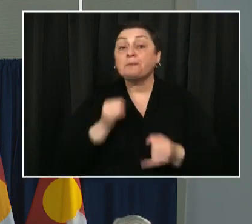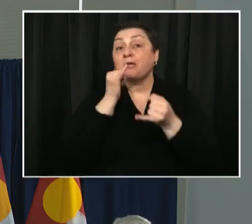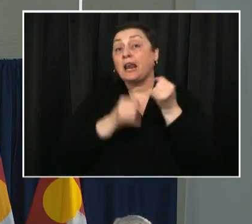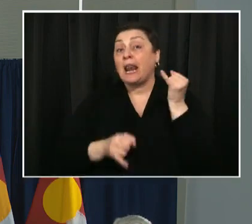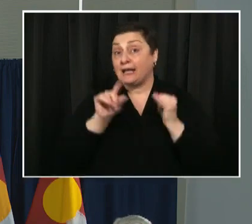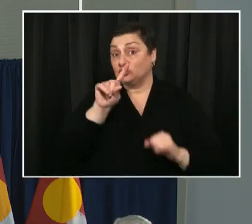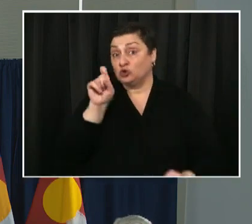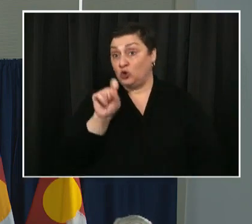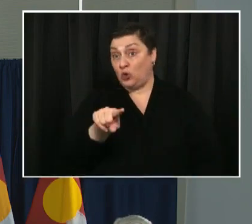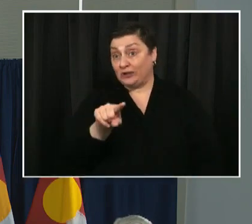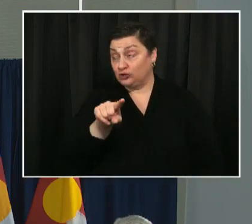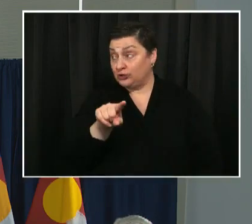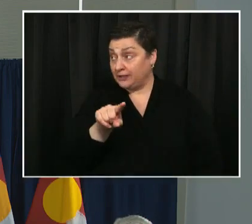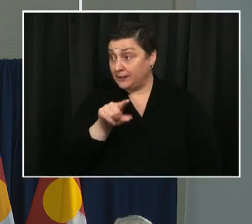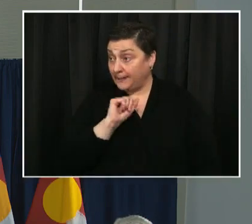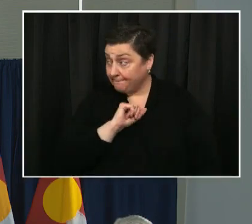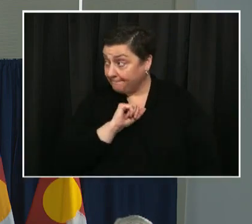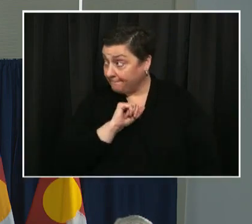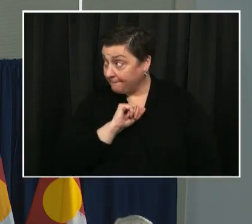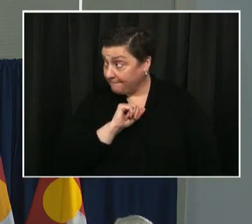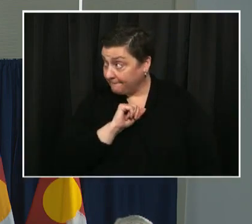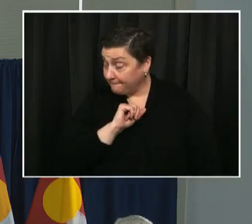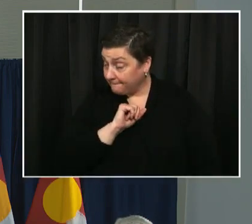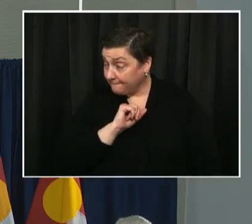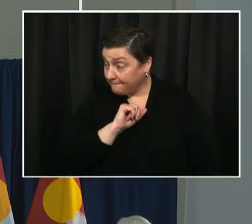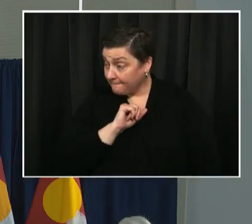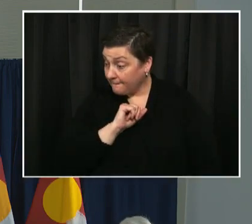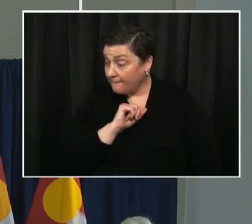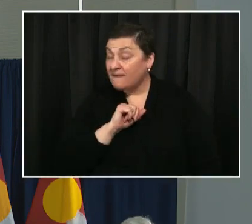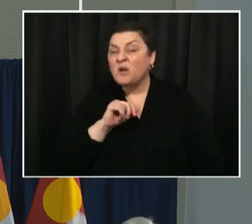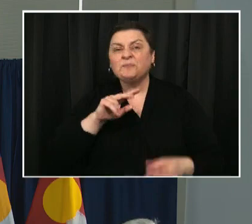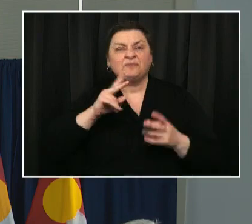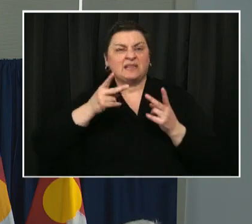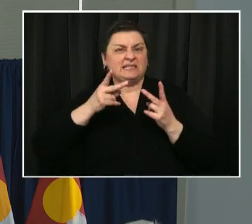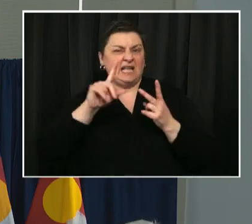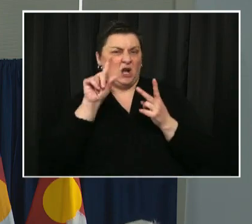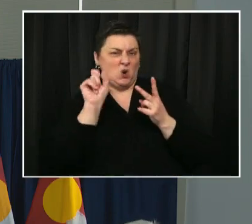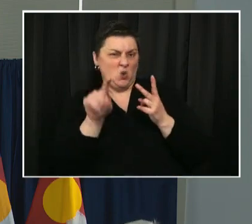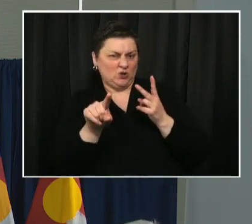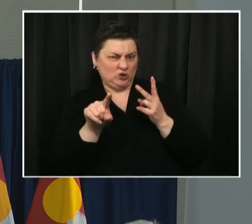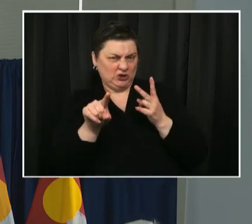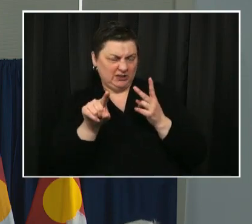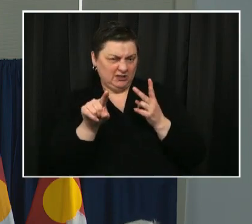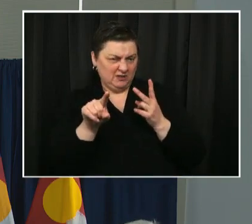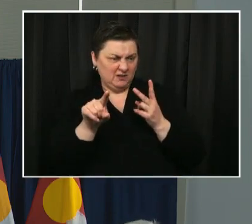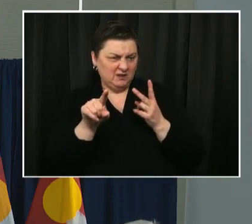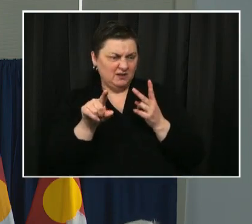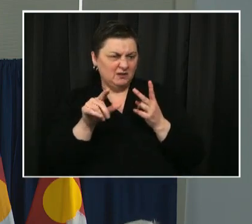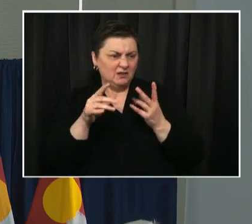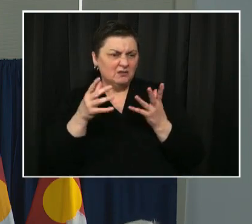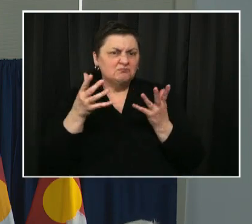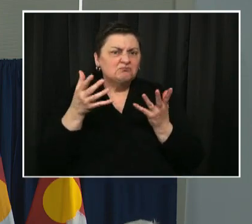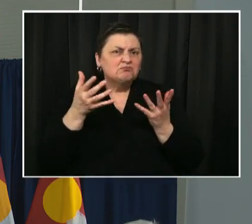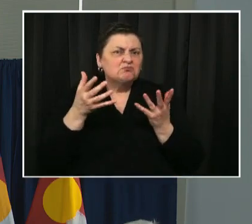Oh, I'm sorry, just to follow up real quick, Dr. Herlihy, the second question was to what degree surveillance has